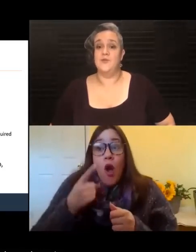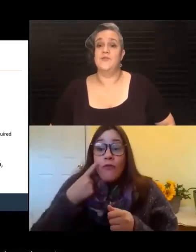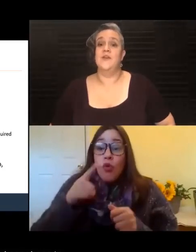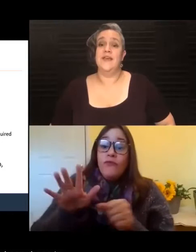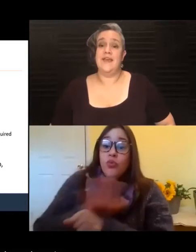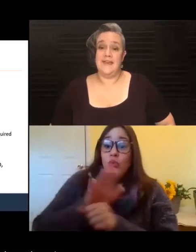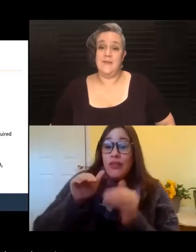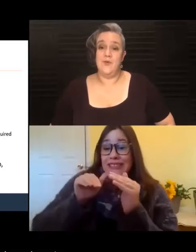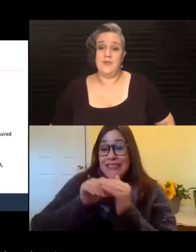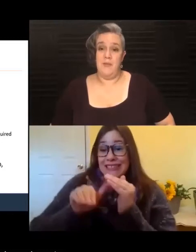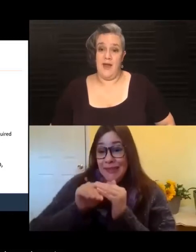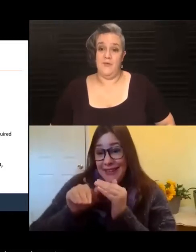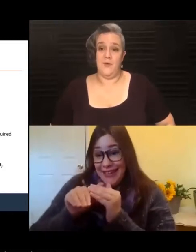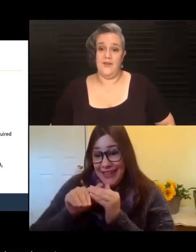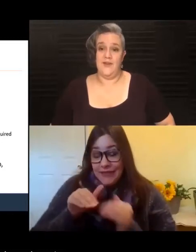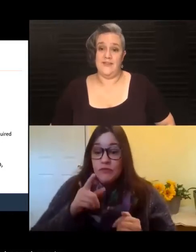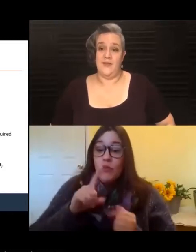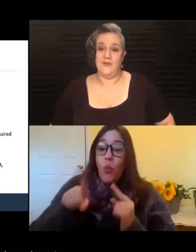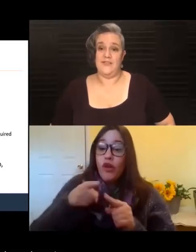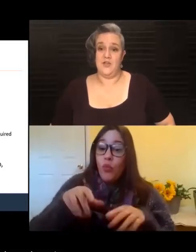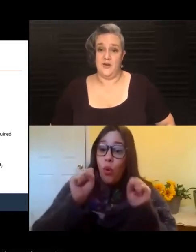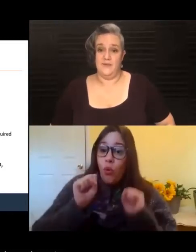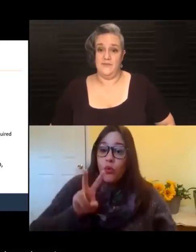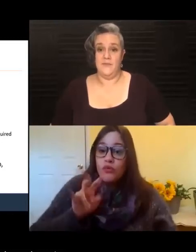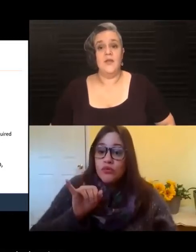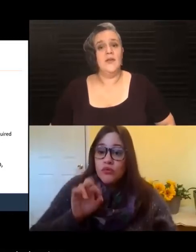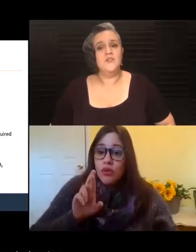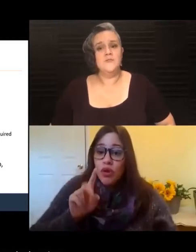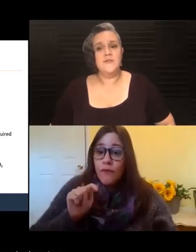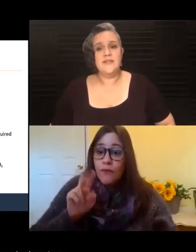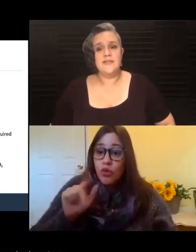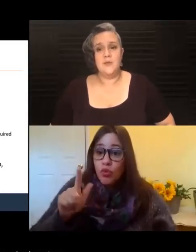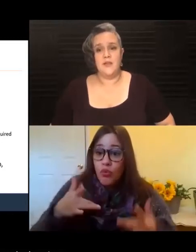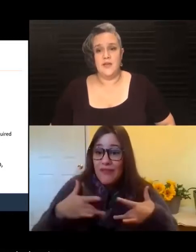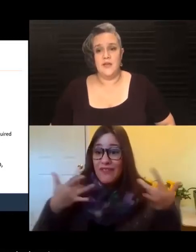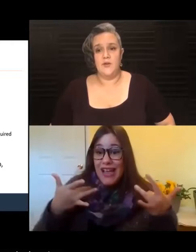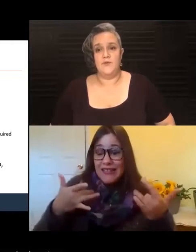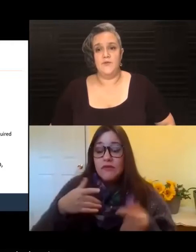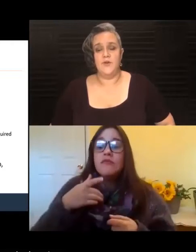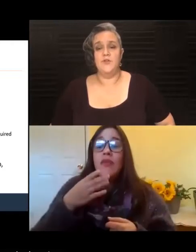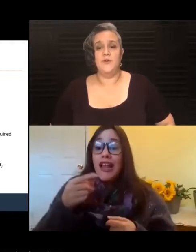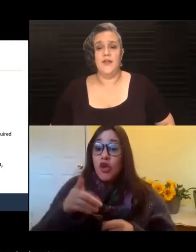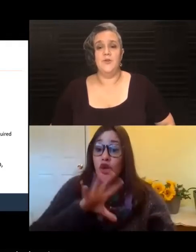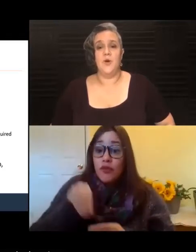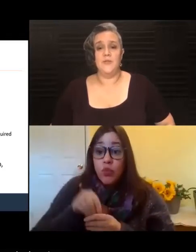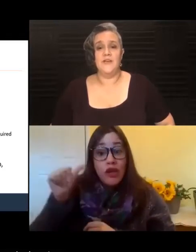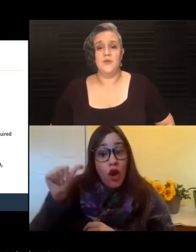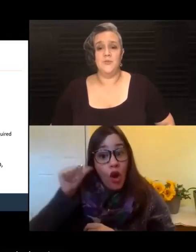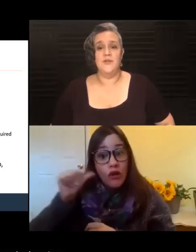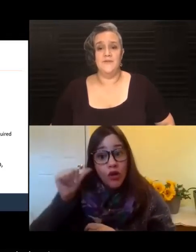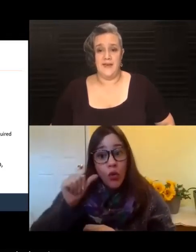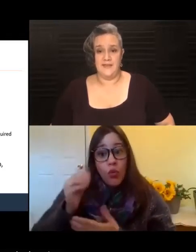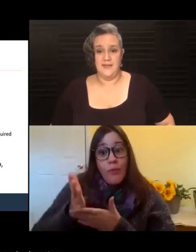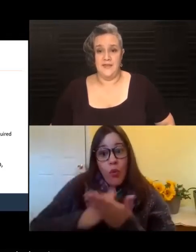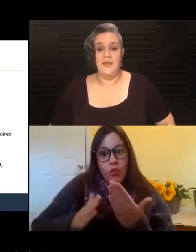set those and keep those in mind before the event itself gets started. In terms of accessibility, if you're hosting a